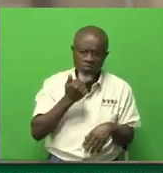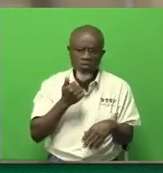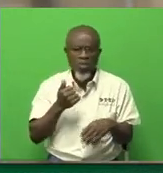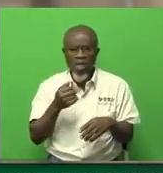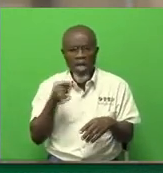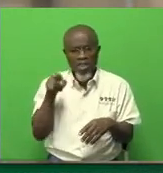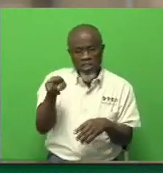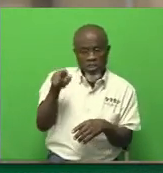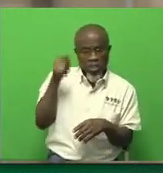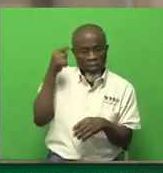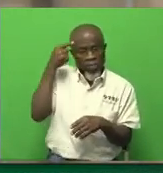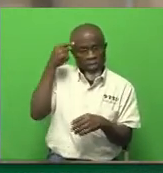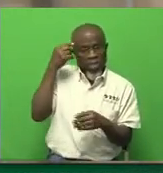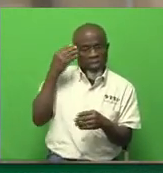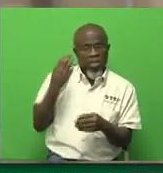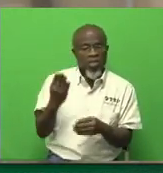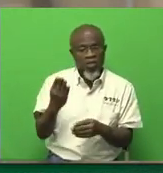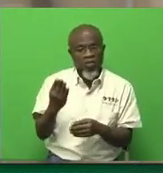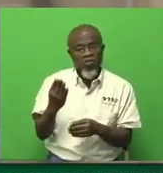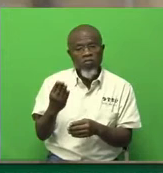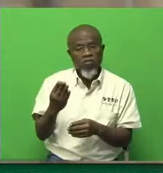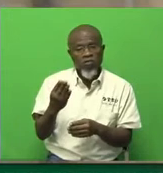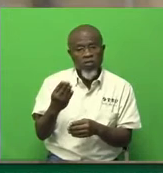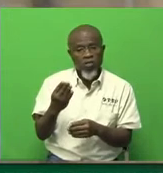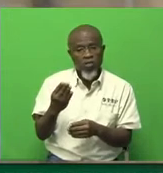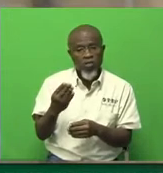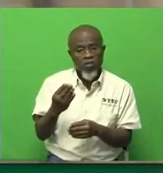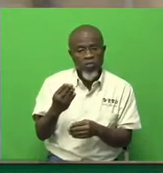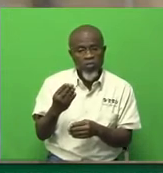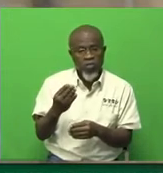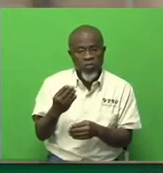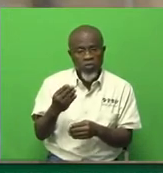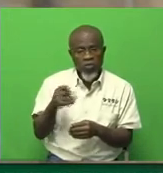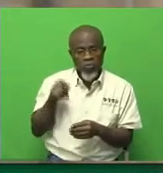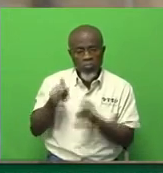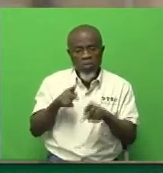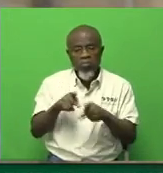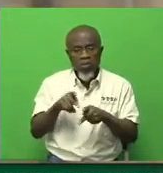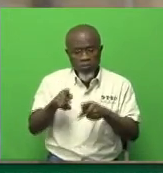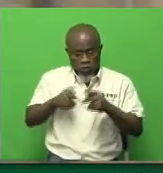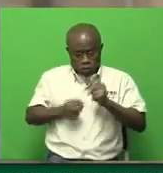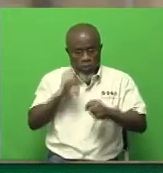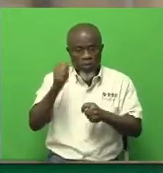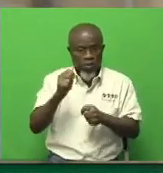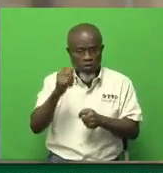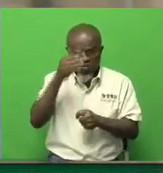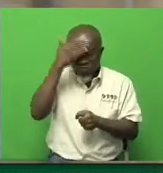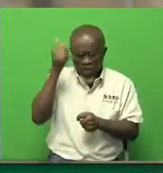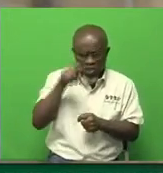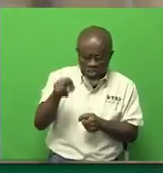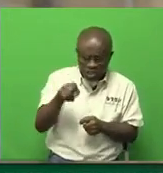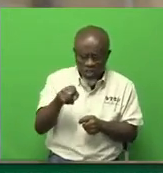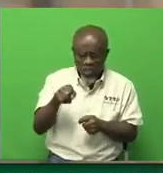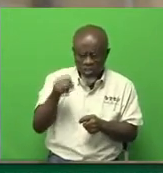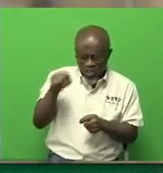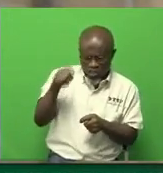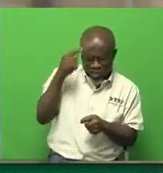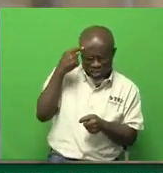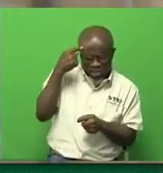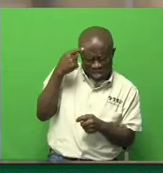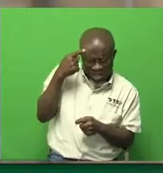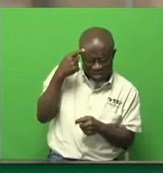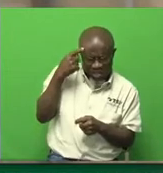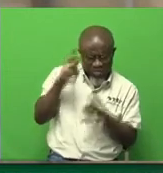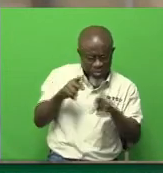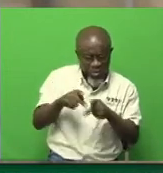because she believes that the people of Trinidad and Tobago forgot her she believes that the